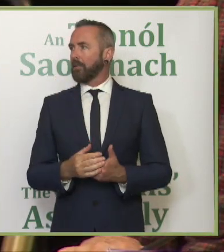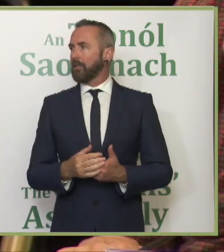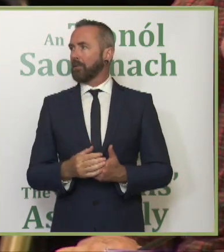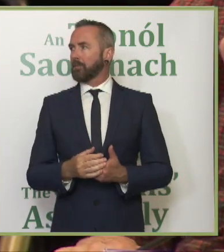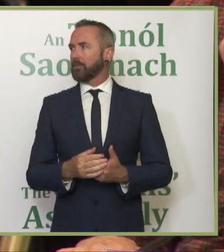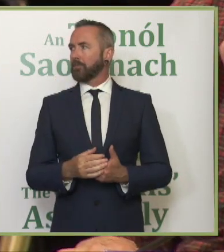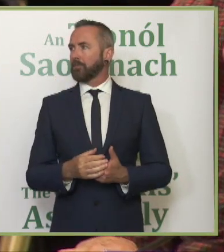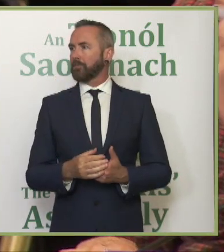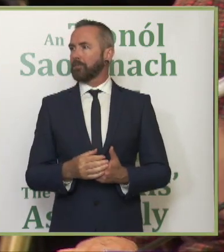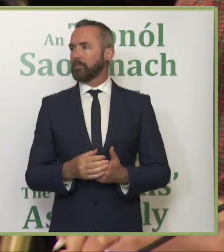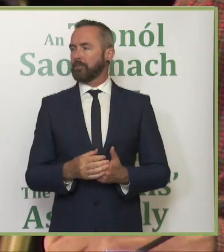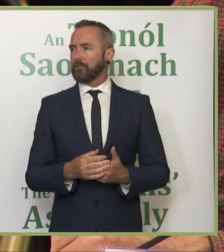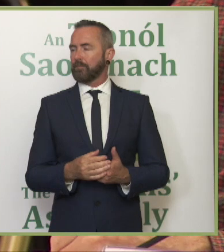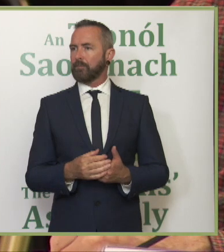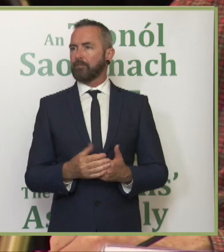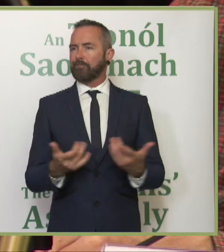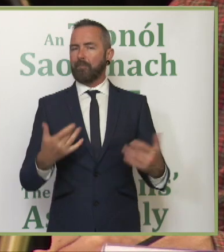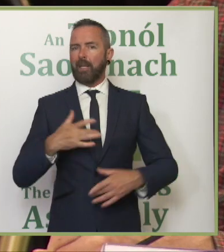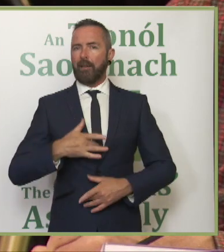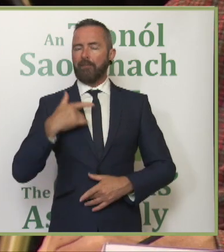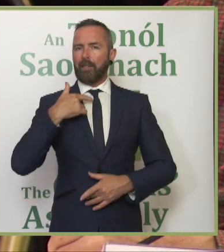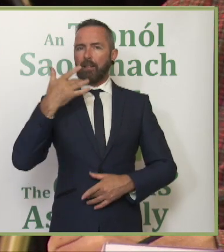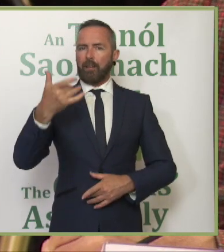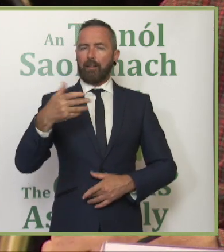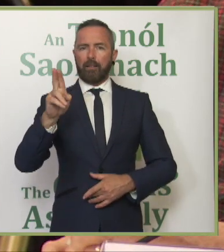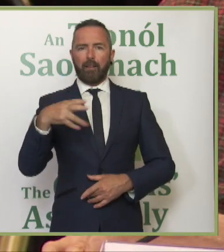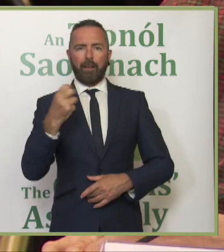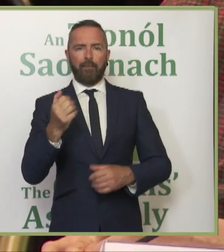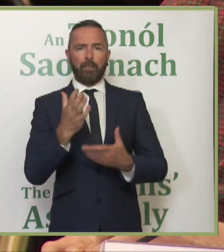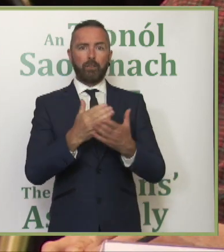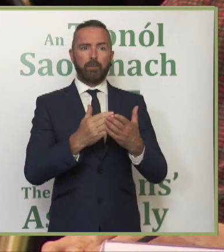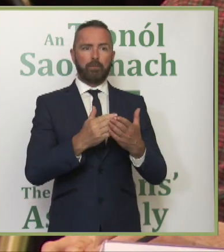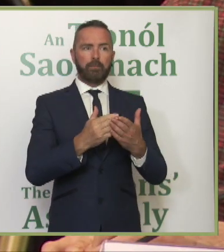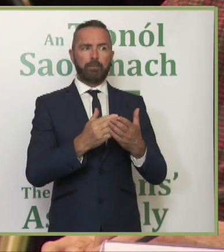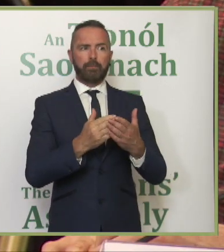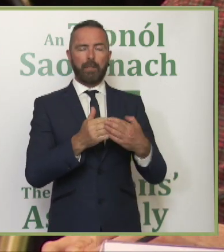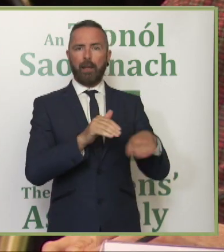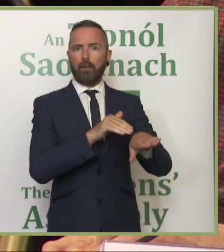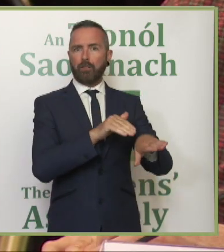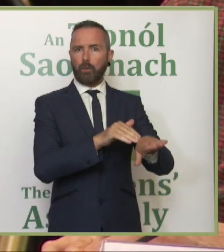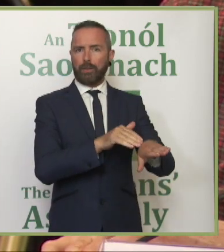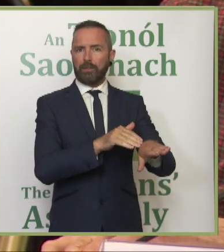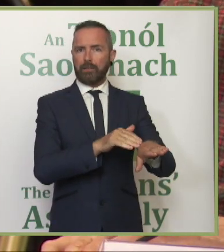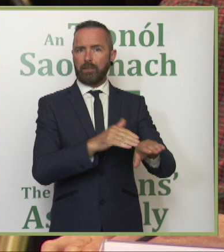the two you could be having unintended consequences by